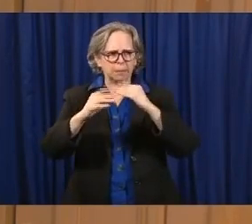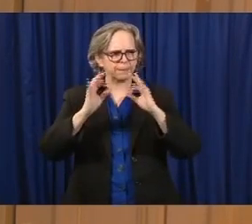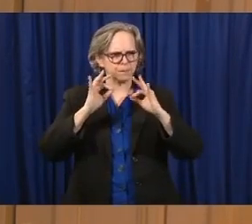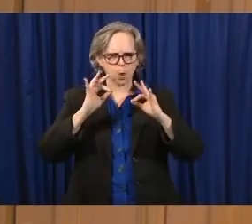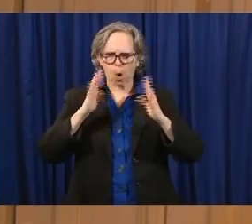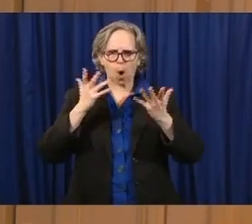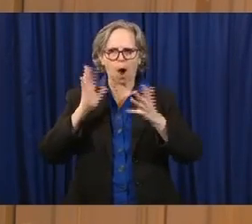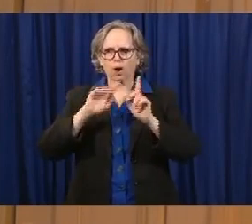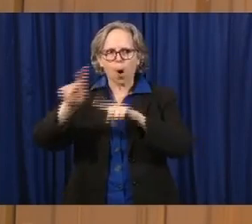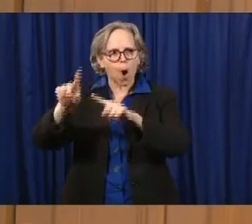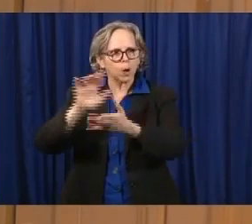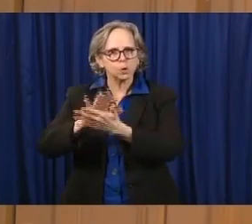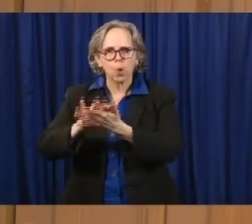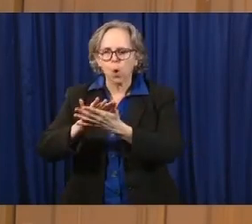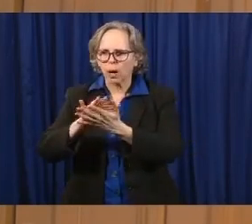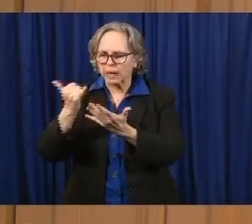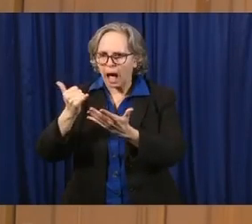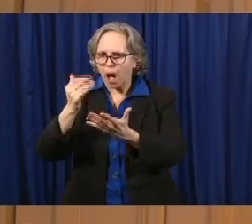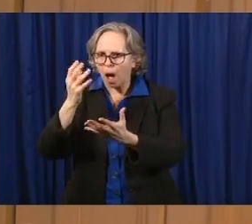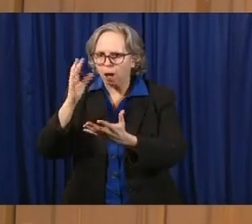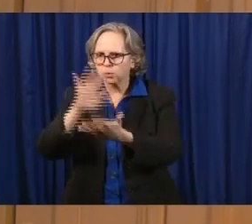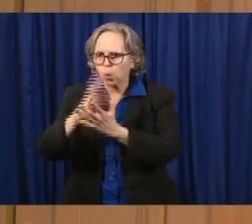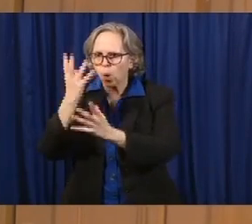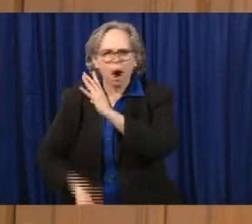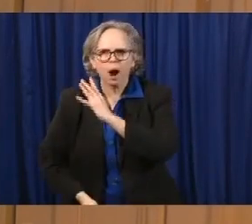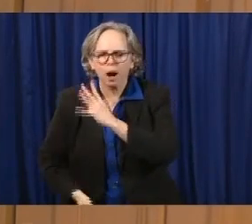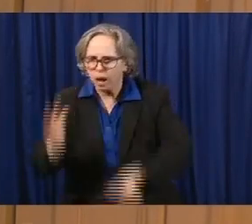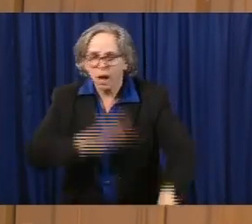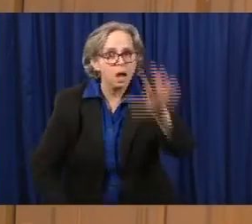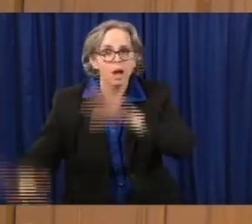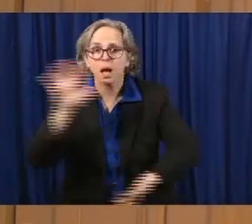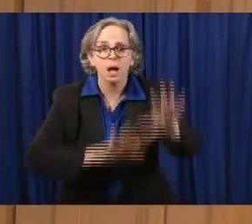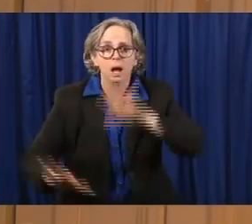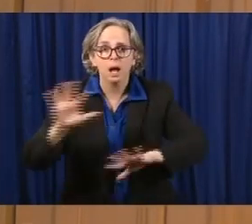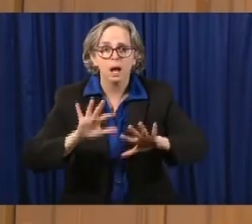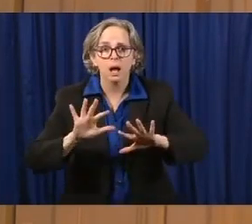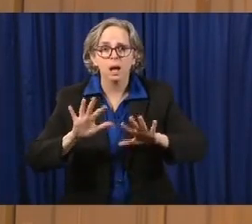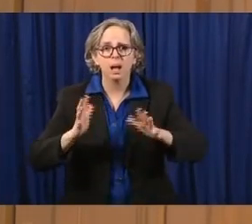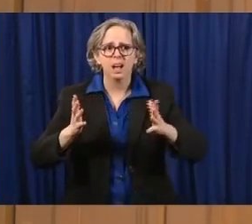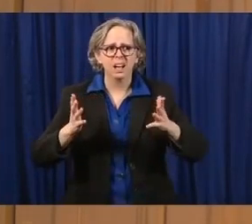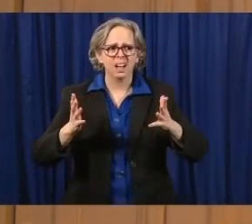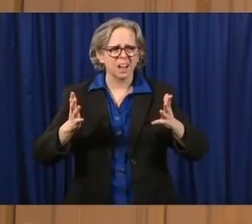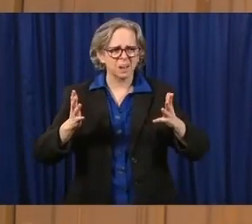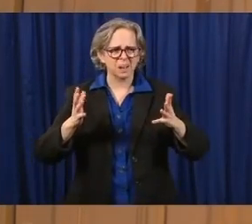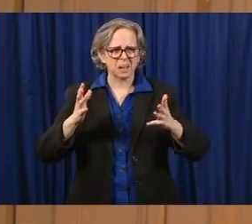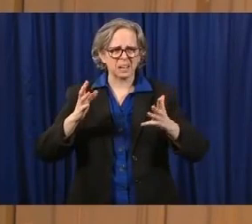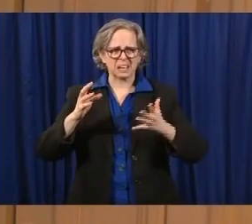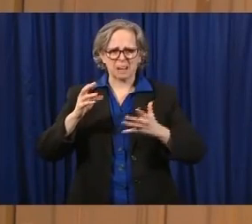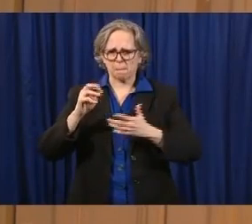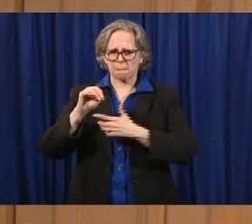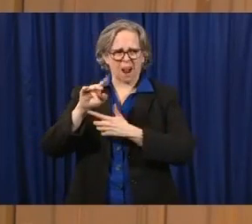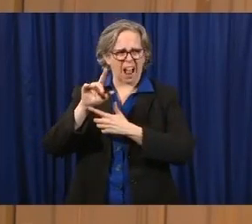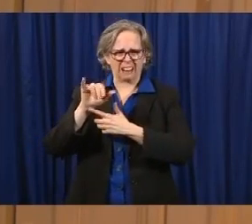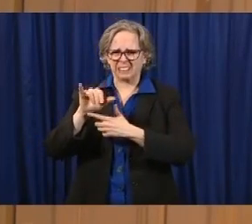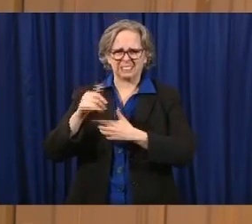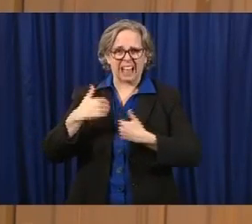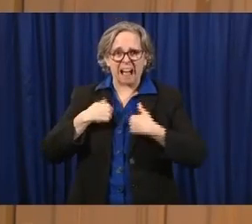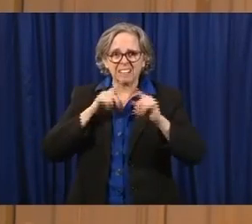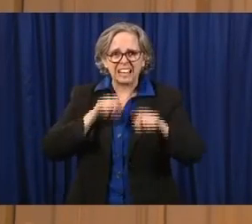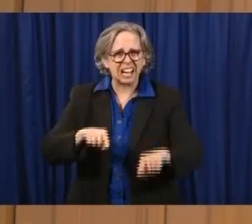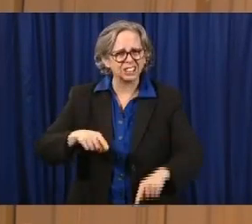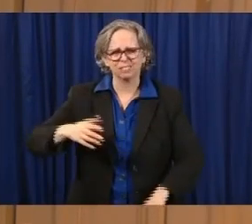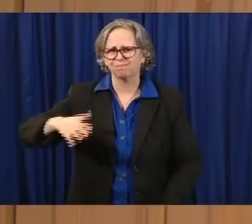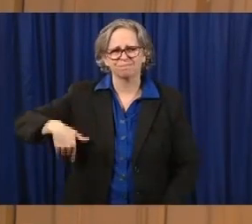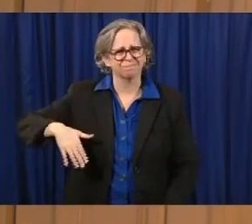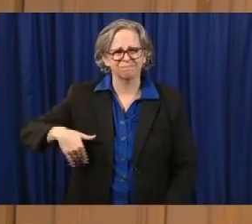circumstances. So, Molly, I don't have a pat answer for that yet, but that's something I'm gonna